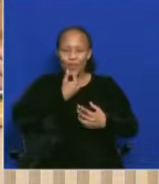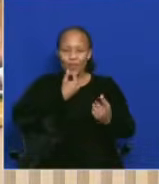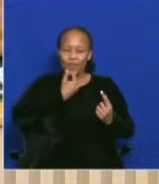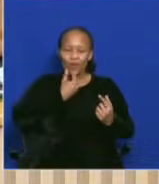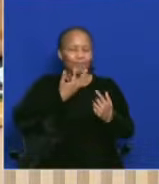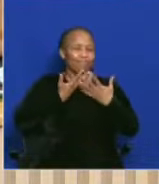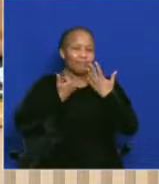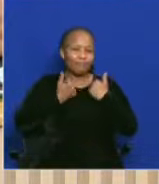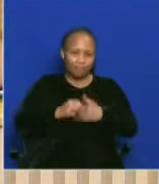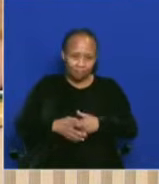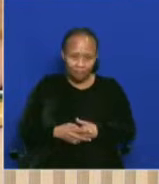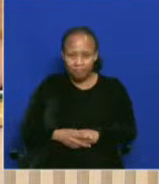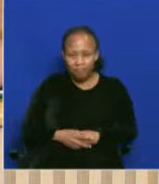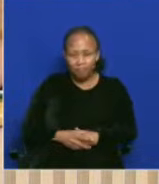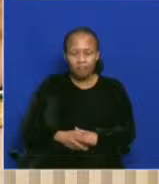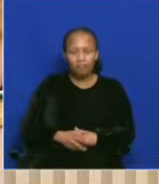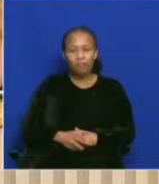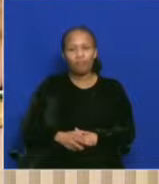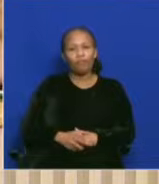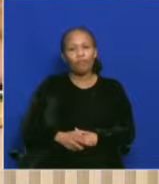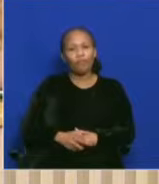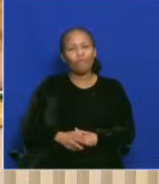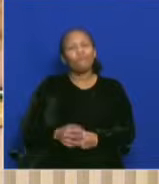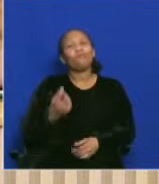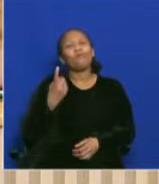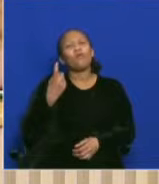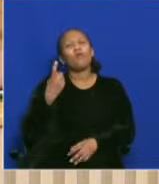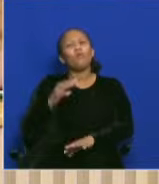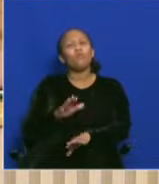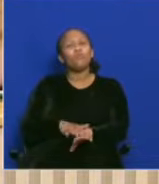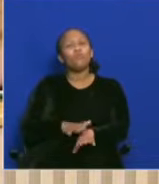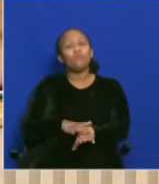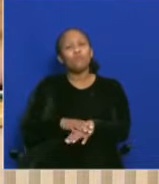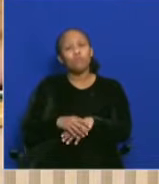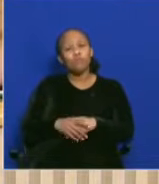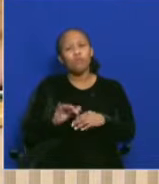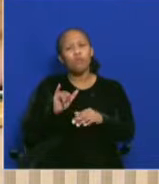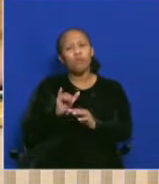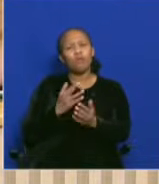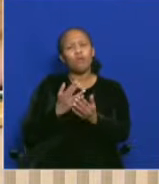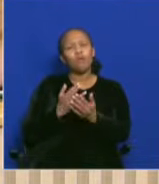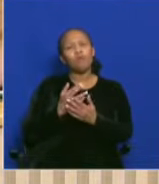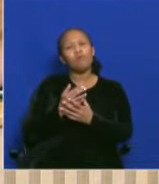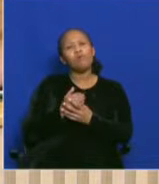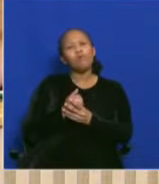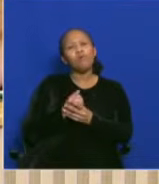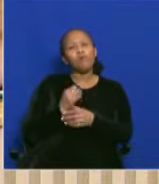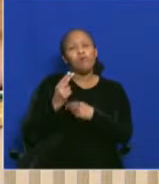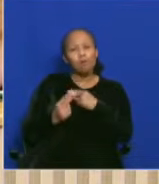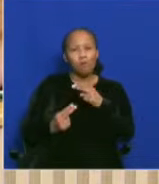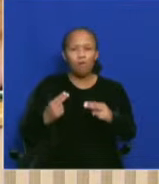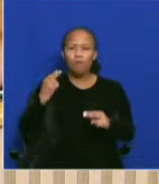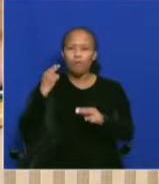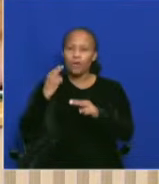So, and just one more, if I can just go here. Again, it's just one